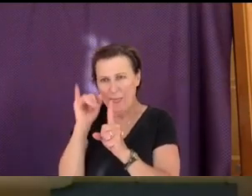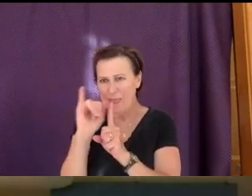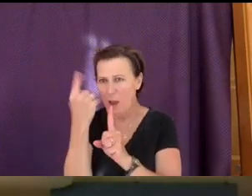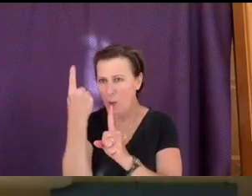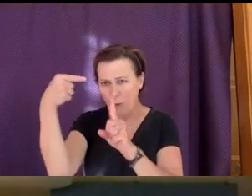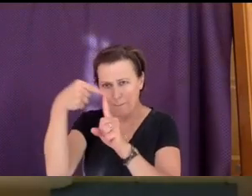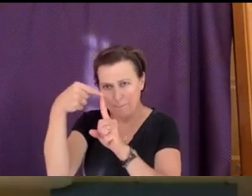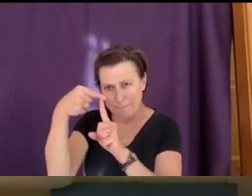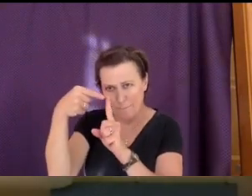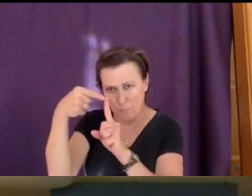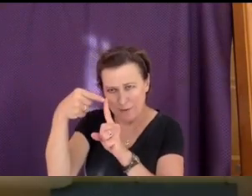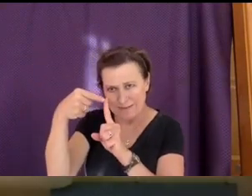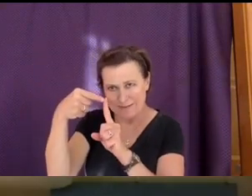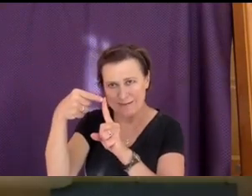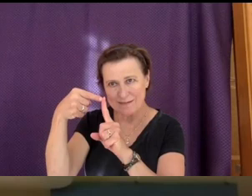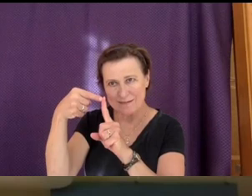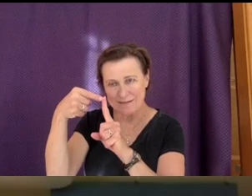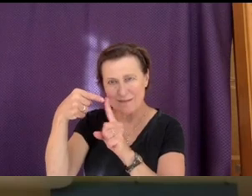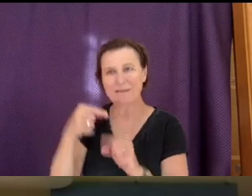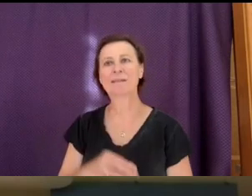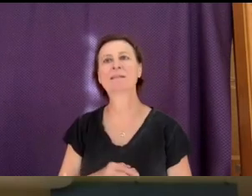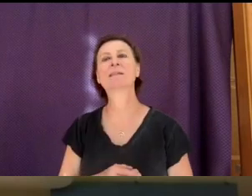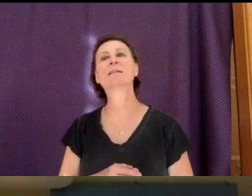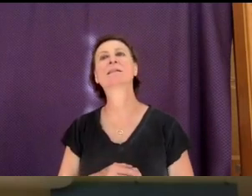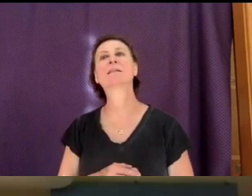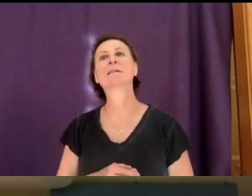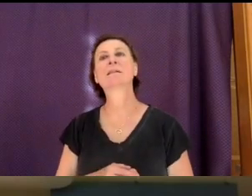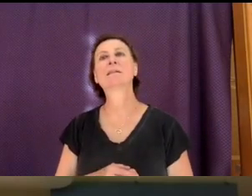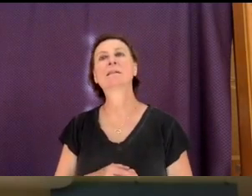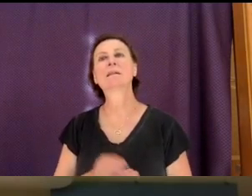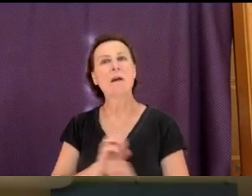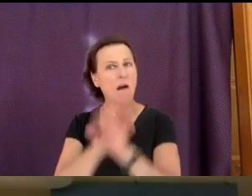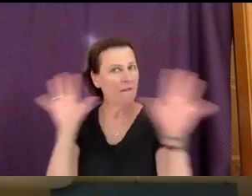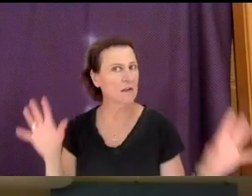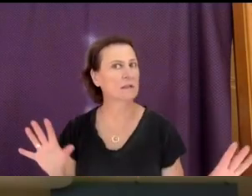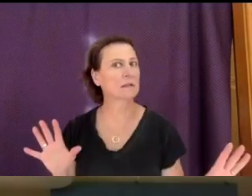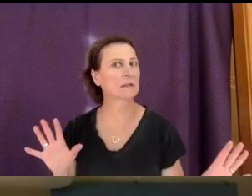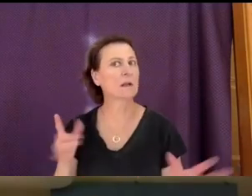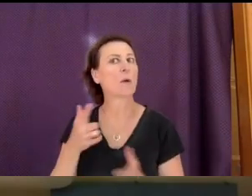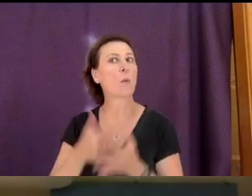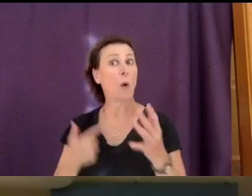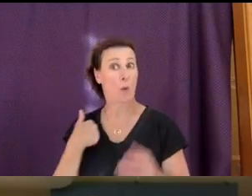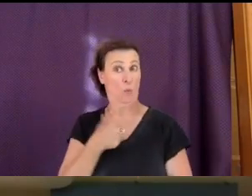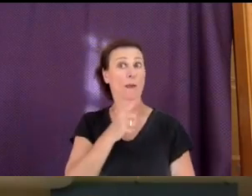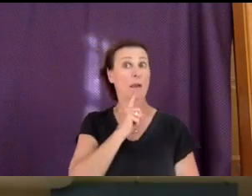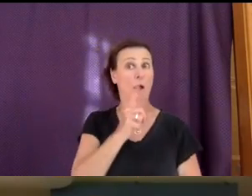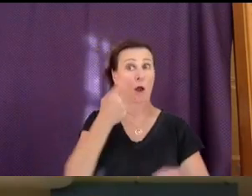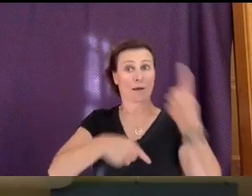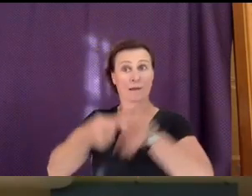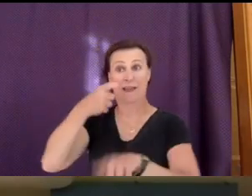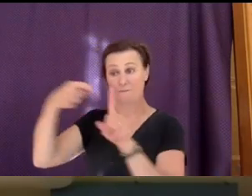point. Quite obviously, what we are comes from there.